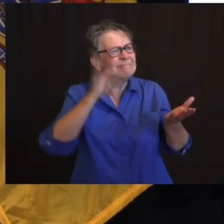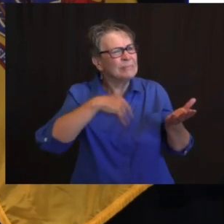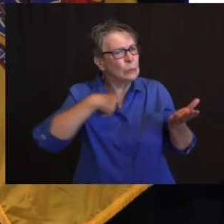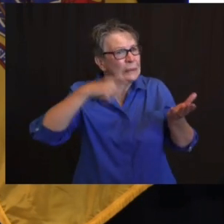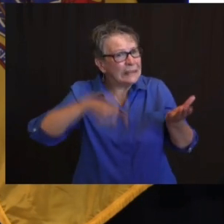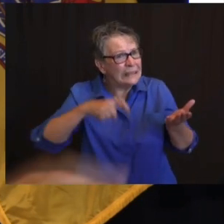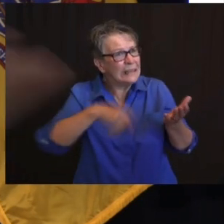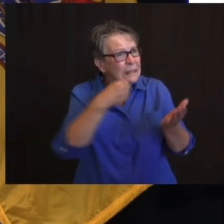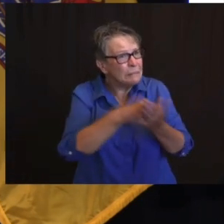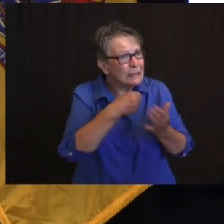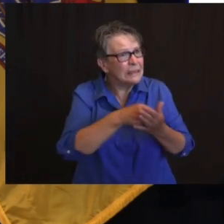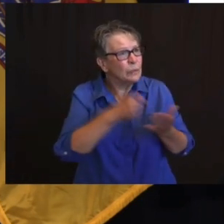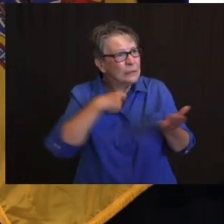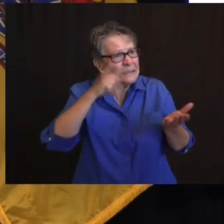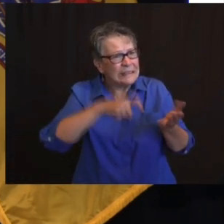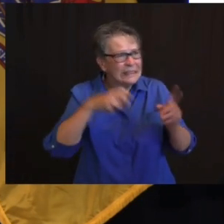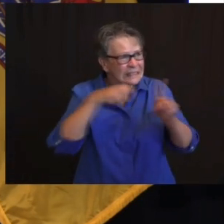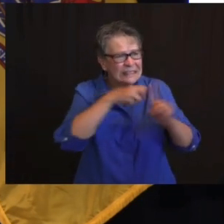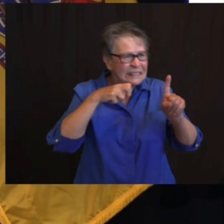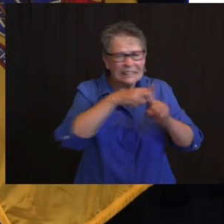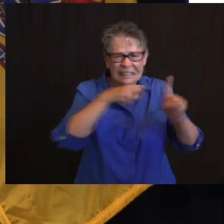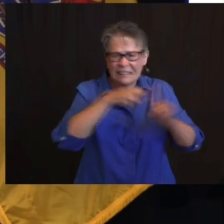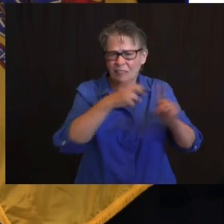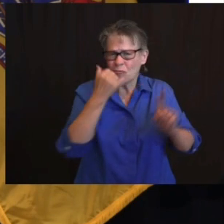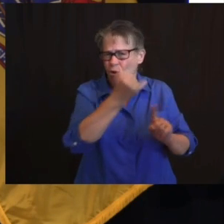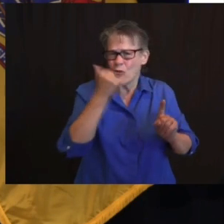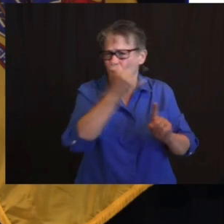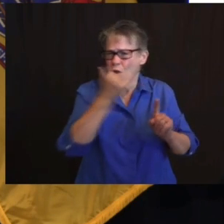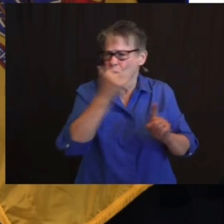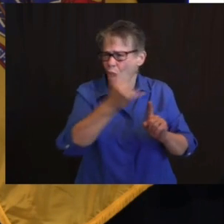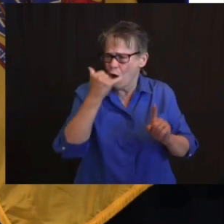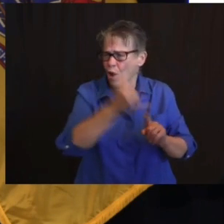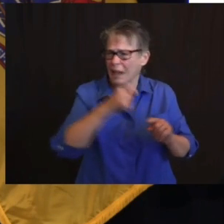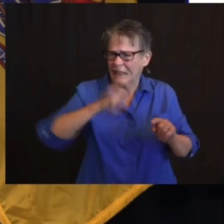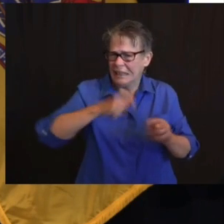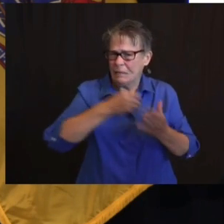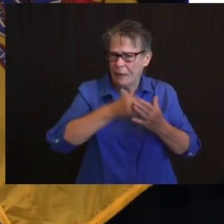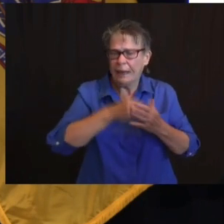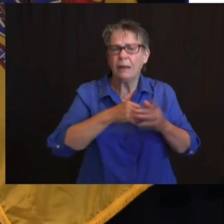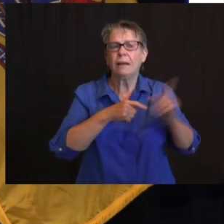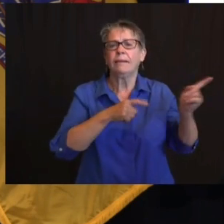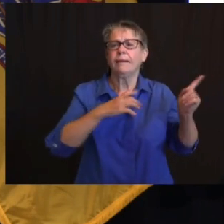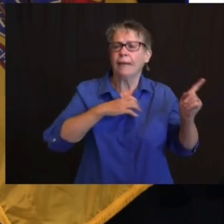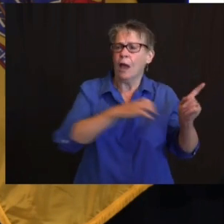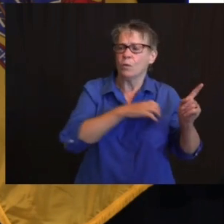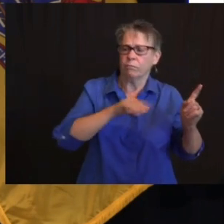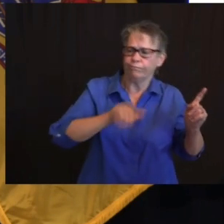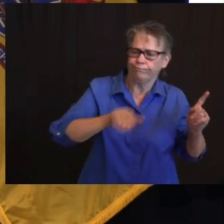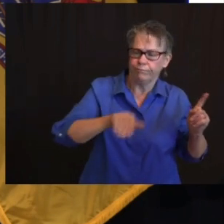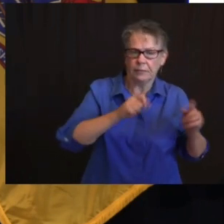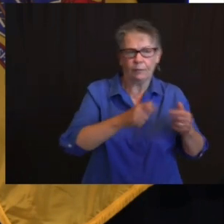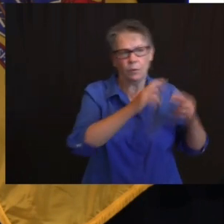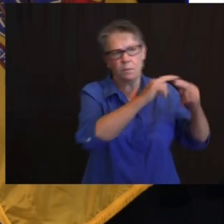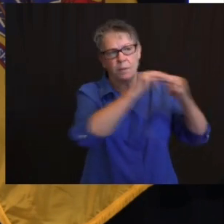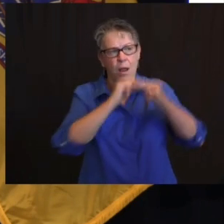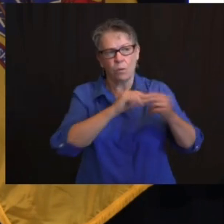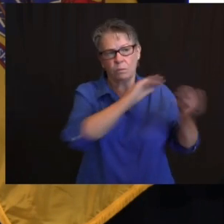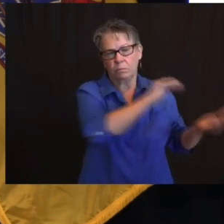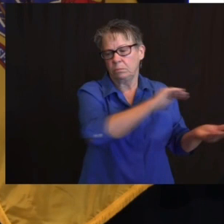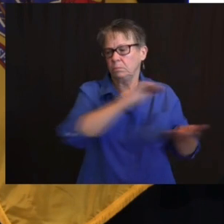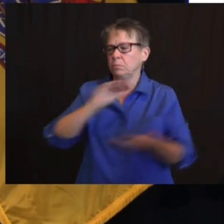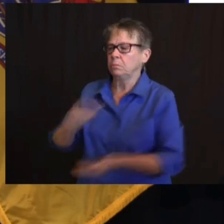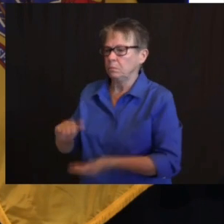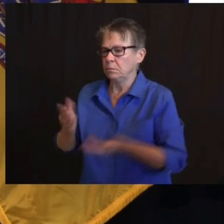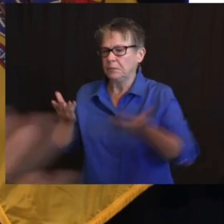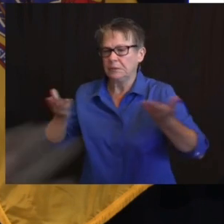cash assistance. And the bonding and the federal direct cash assistance are not either or, it is and